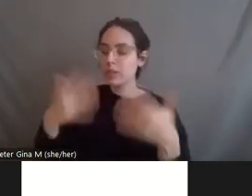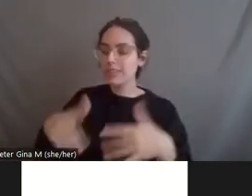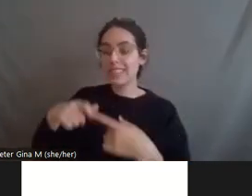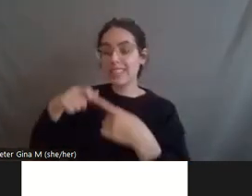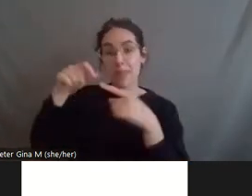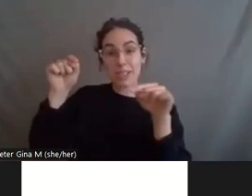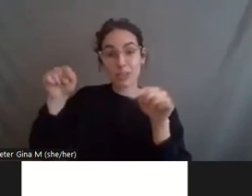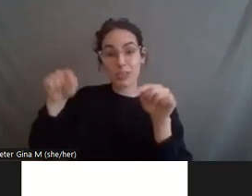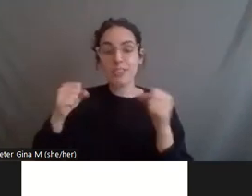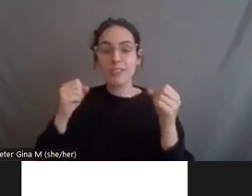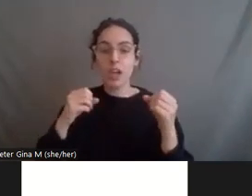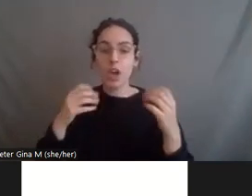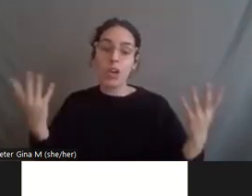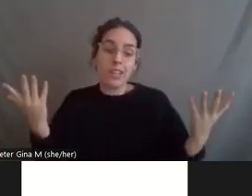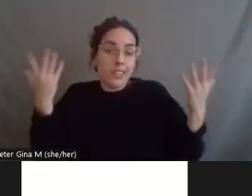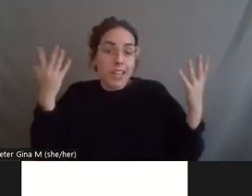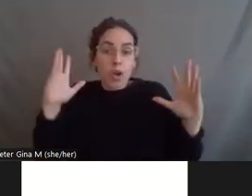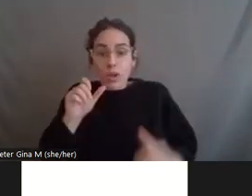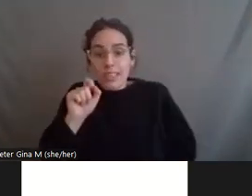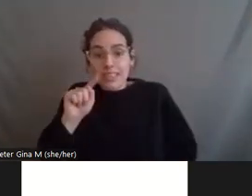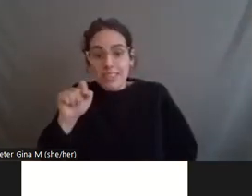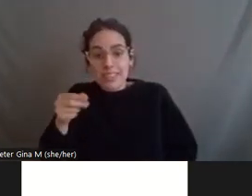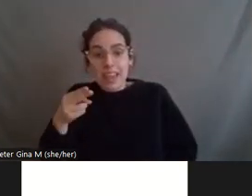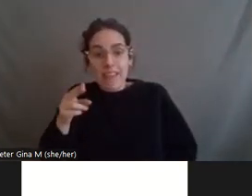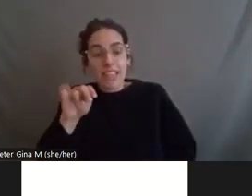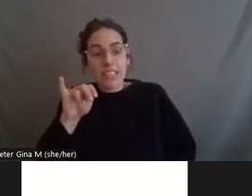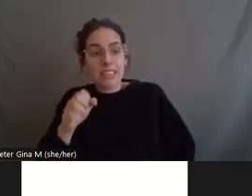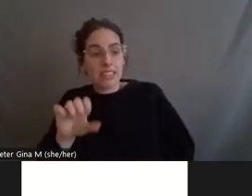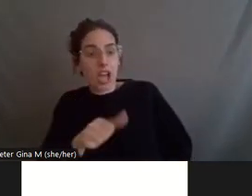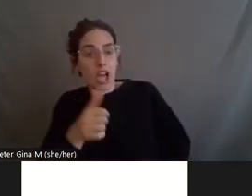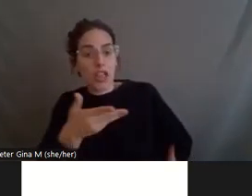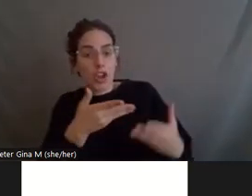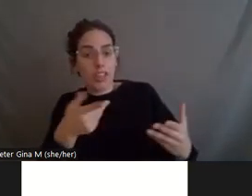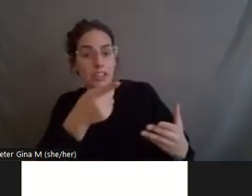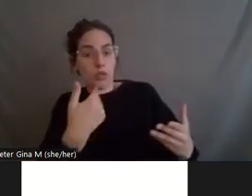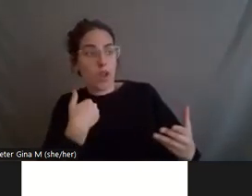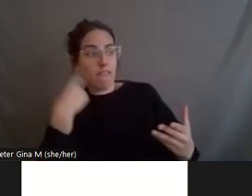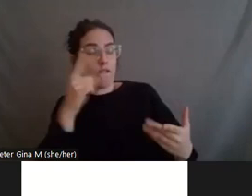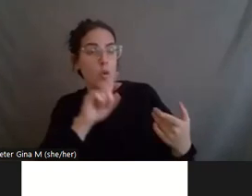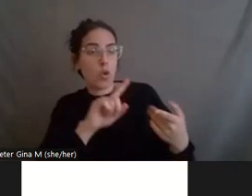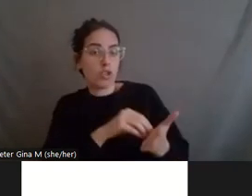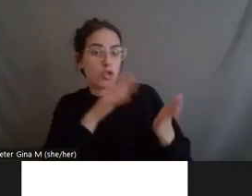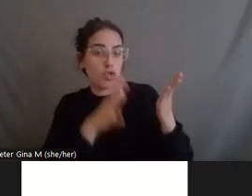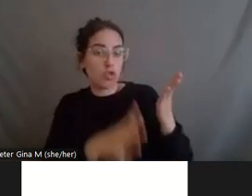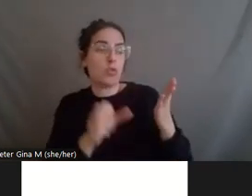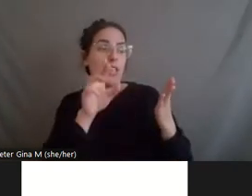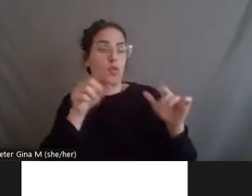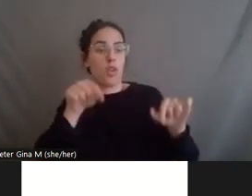that, Stephanie, I don't know if there's anything else that you have for the students or for our audience today.